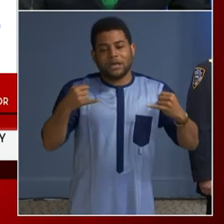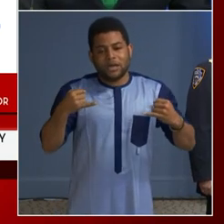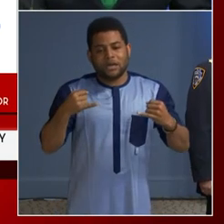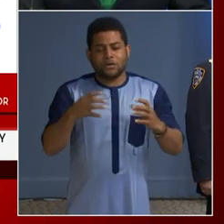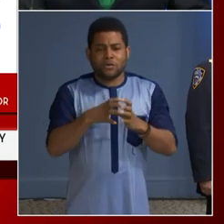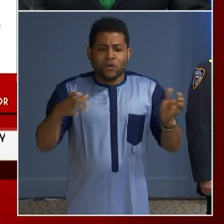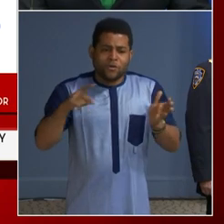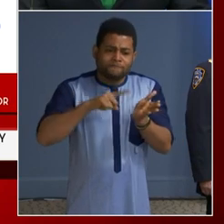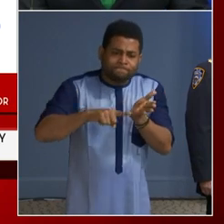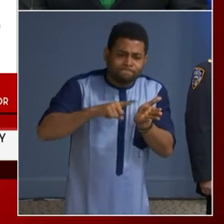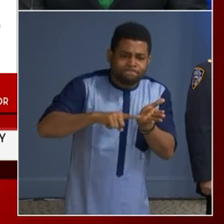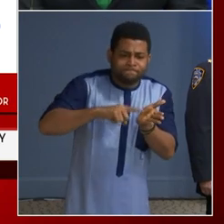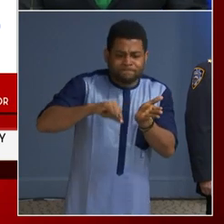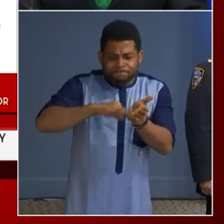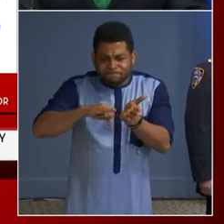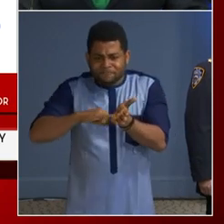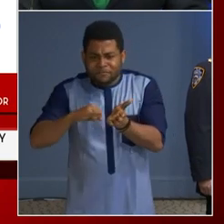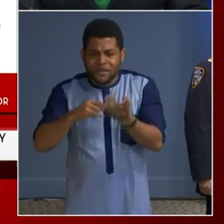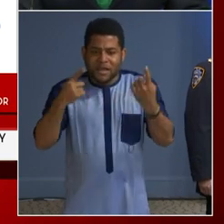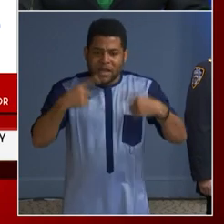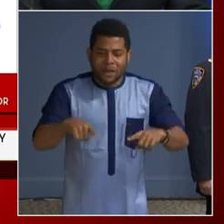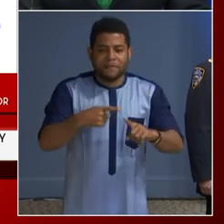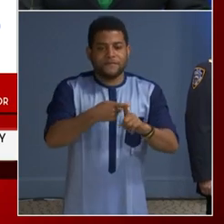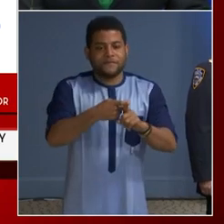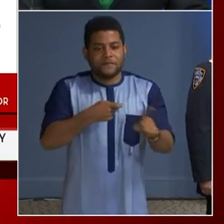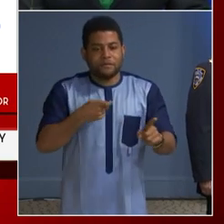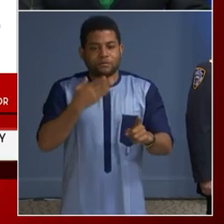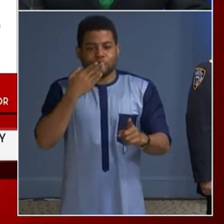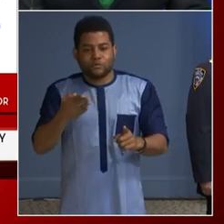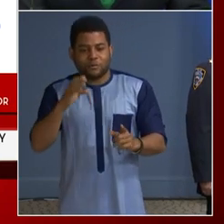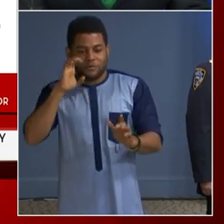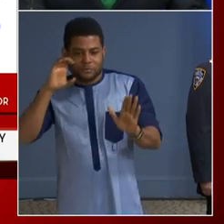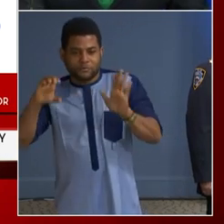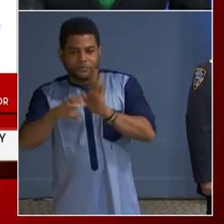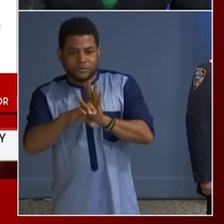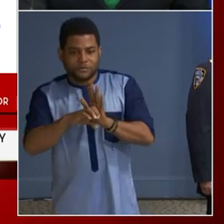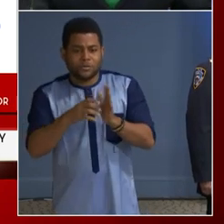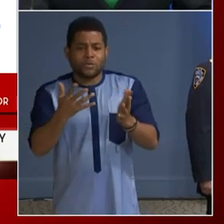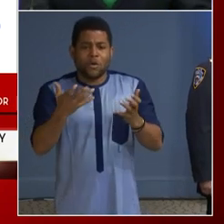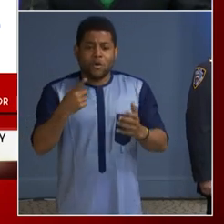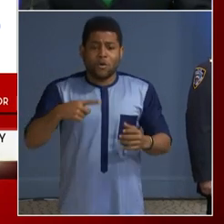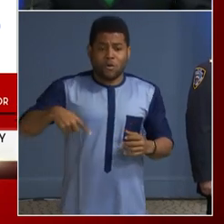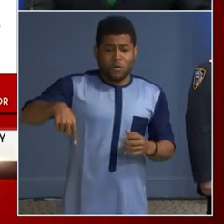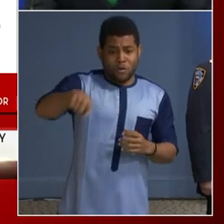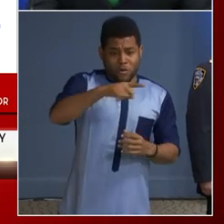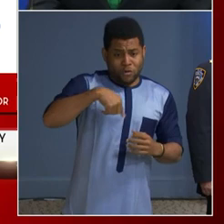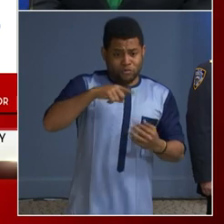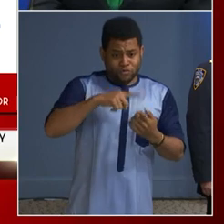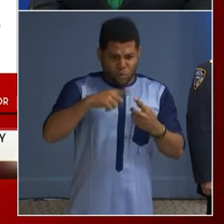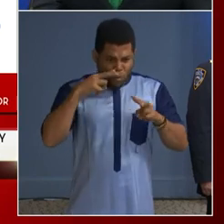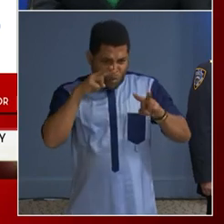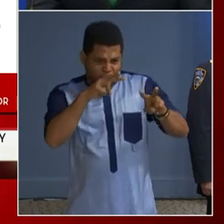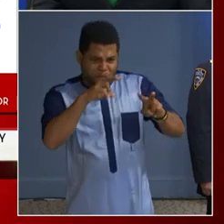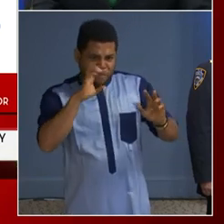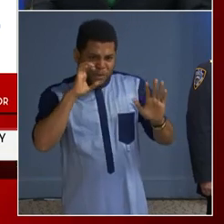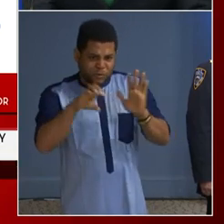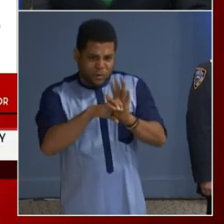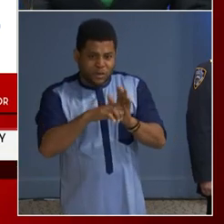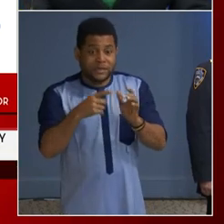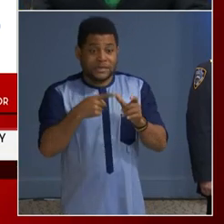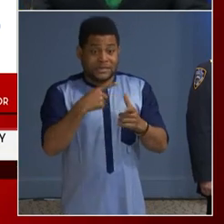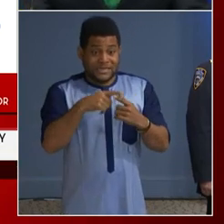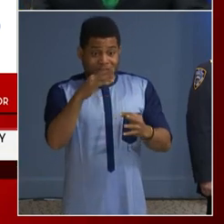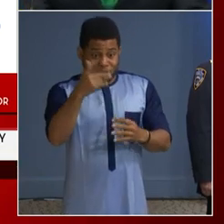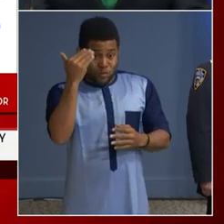has produced some good images. So we want residents to look at those images and call us. You may call